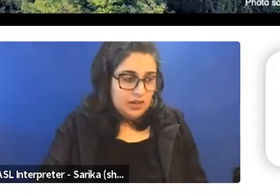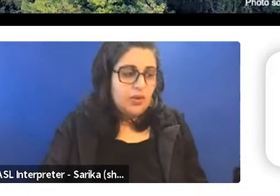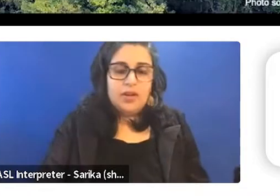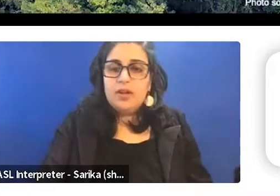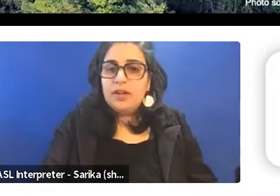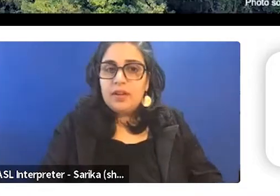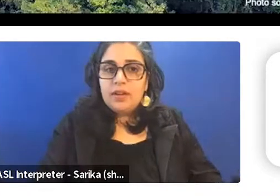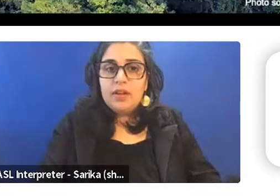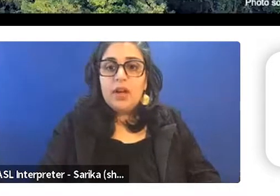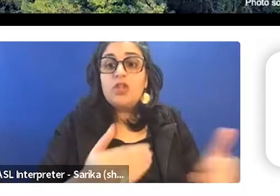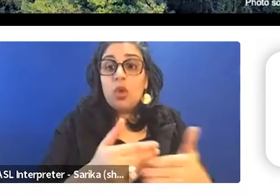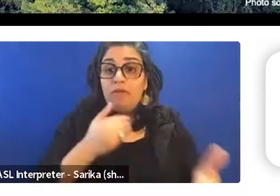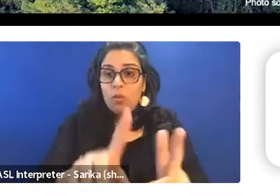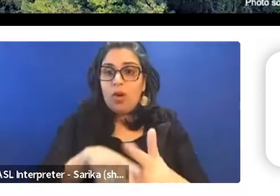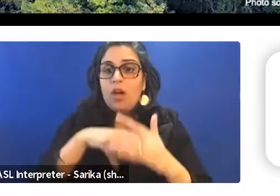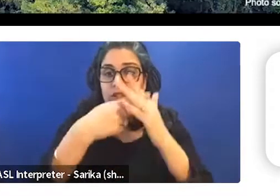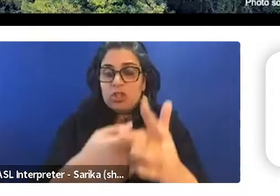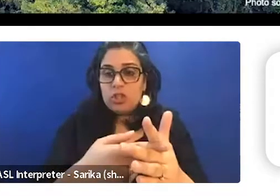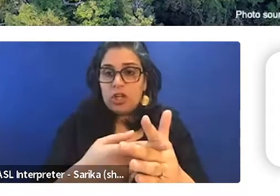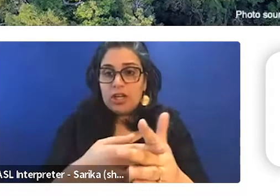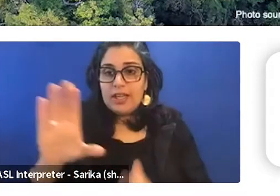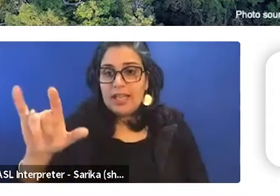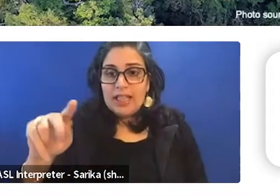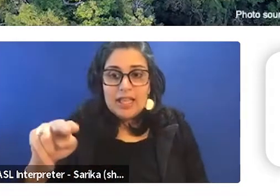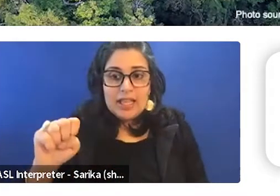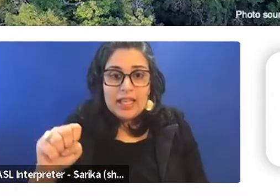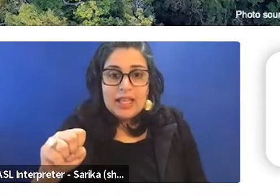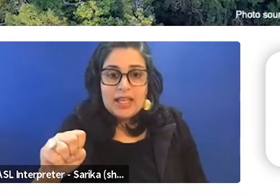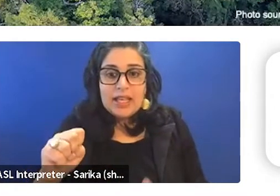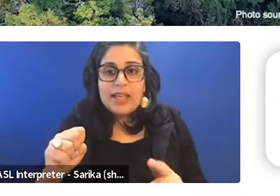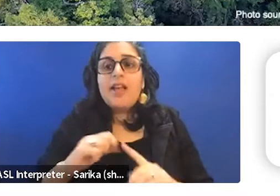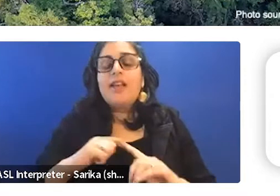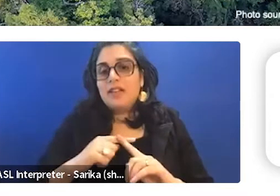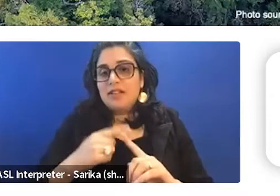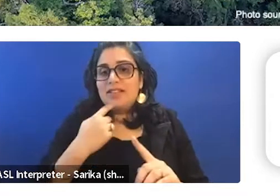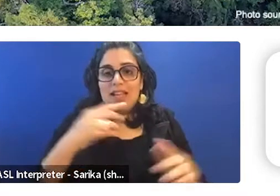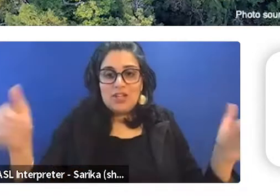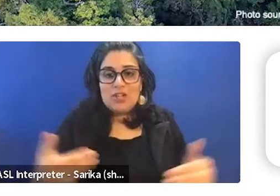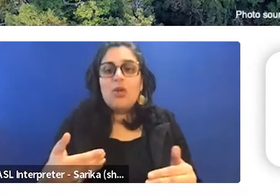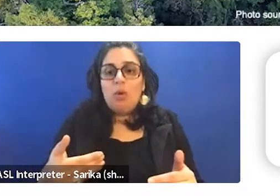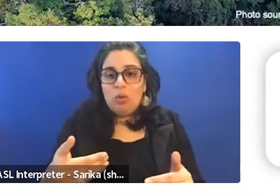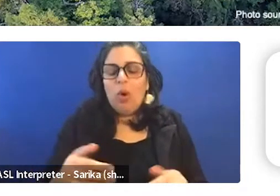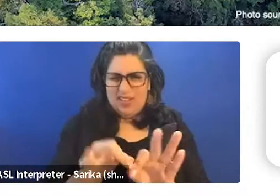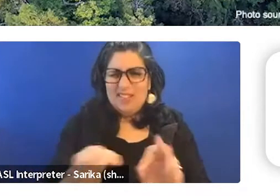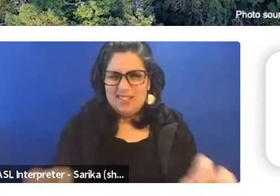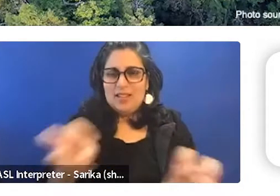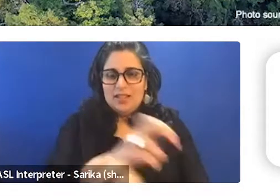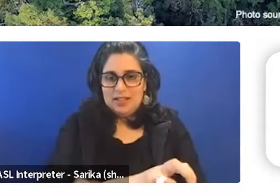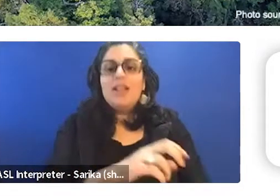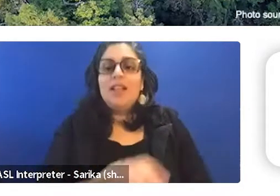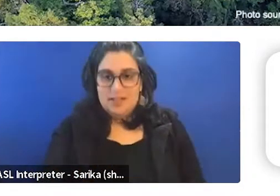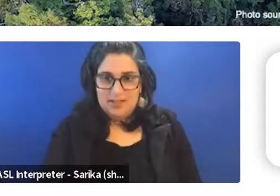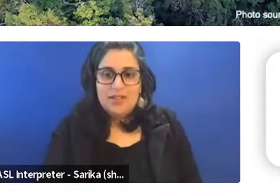And before I begin, Celine, you pointed out we didn't do introductions. Yeah, so my name's Greg Higgs. I live in Canada